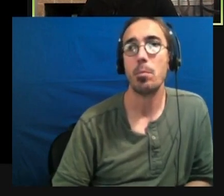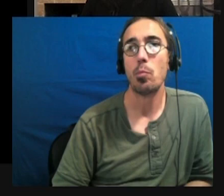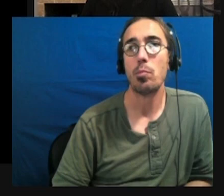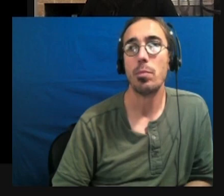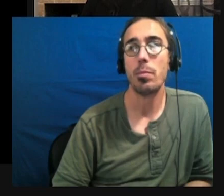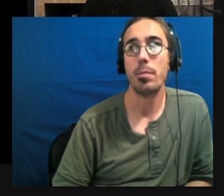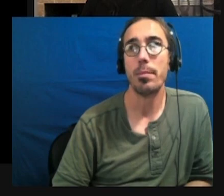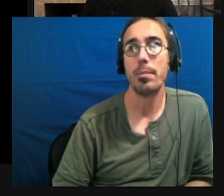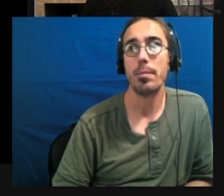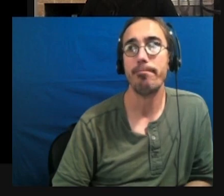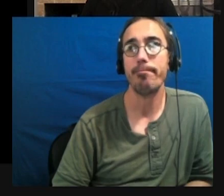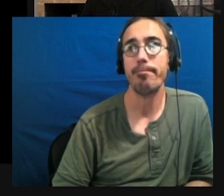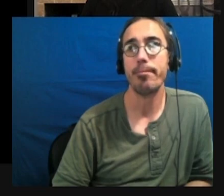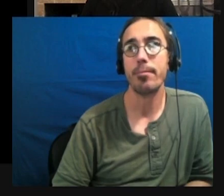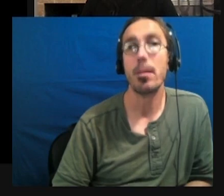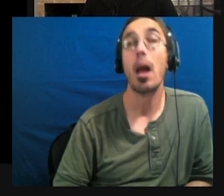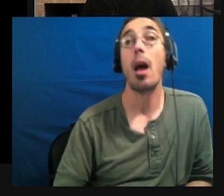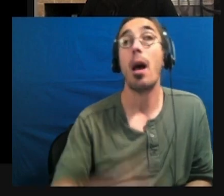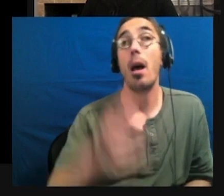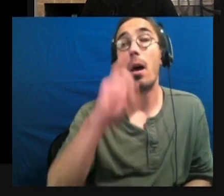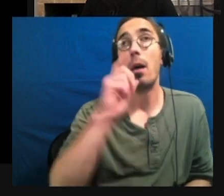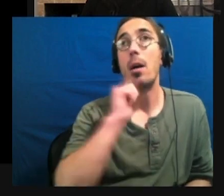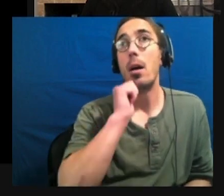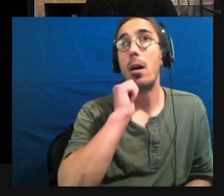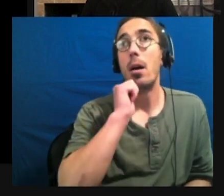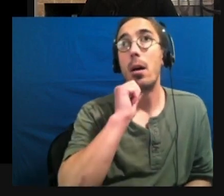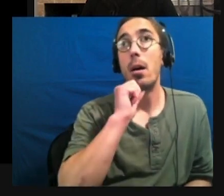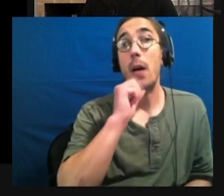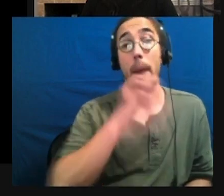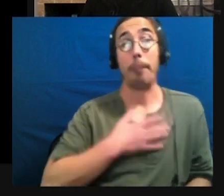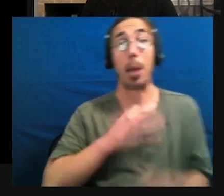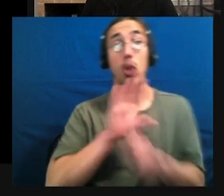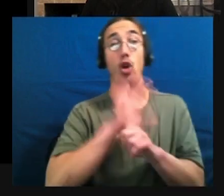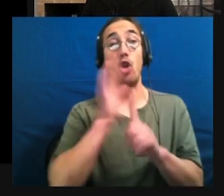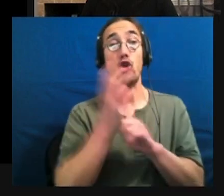And I mask within my culture and